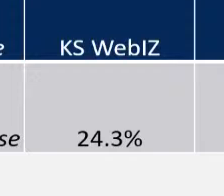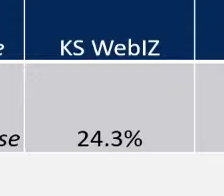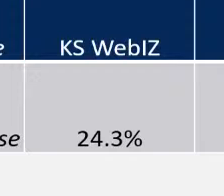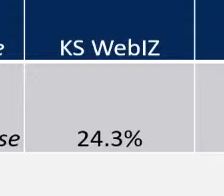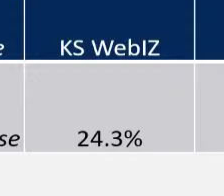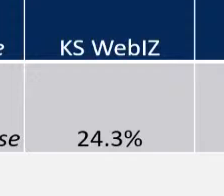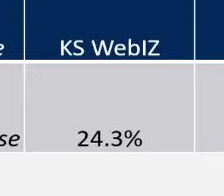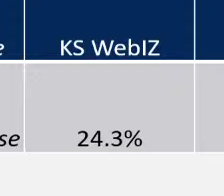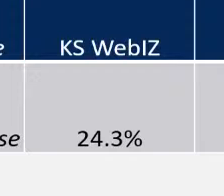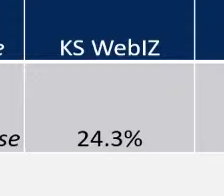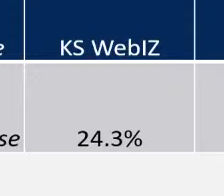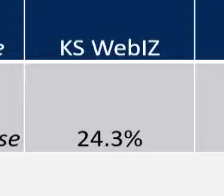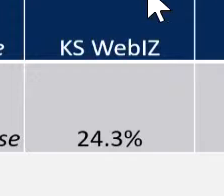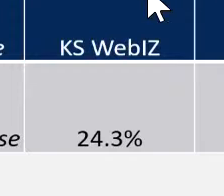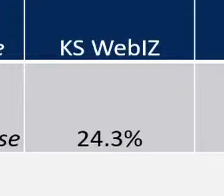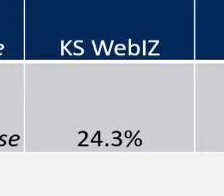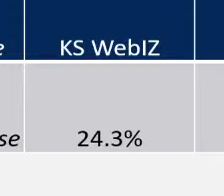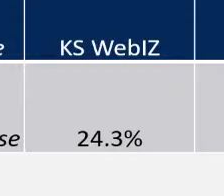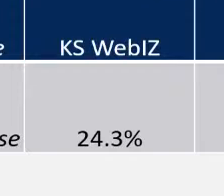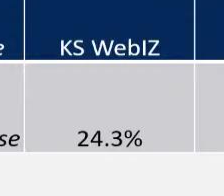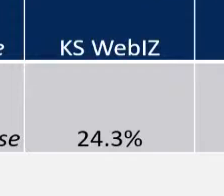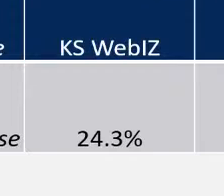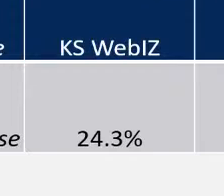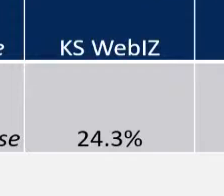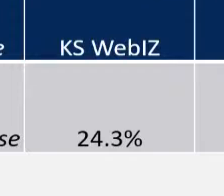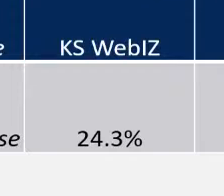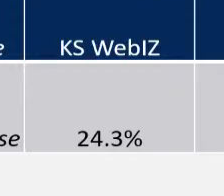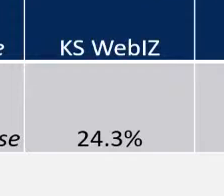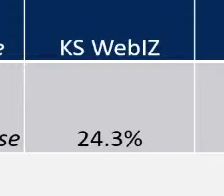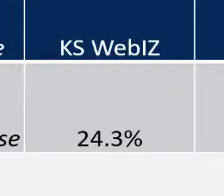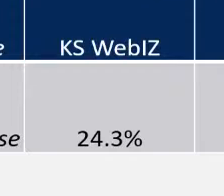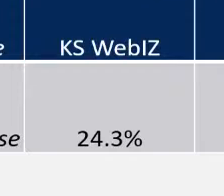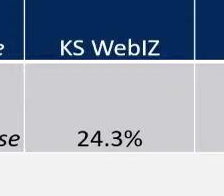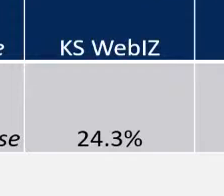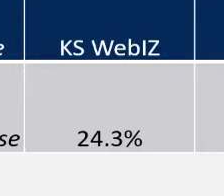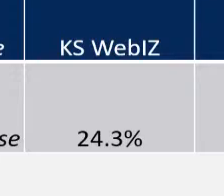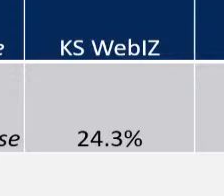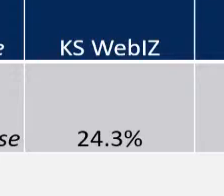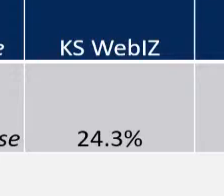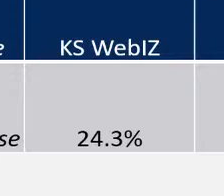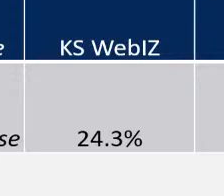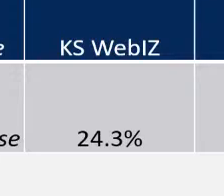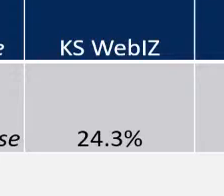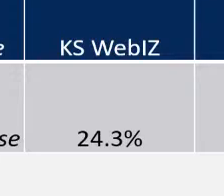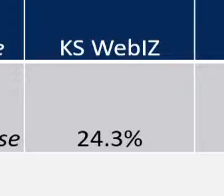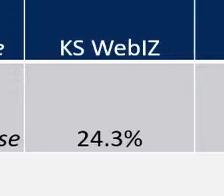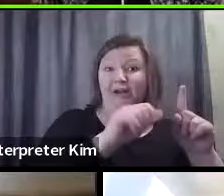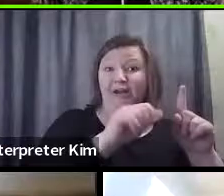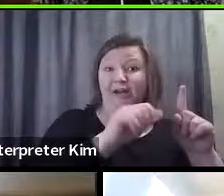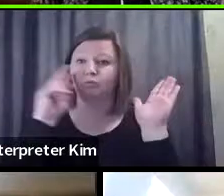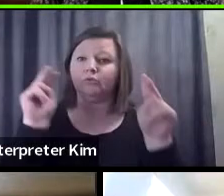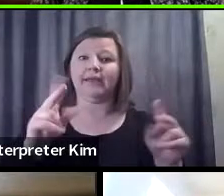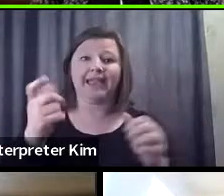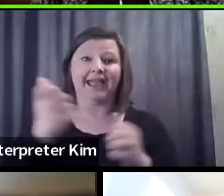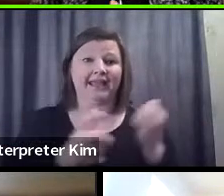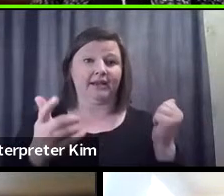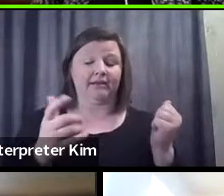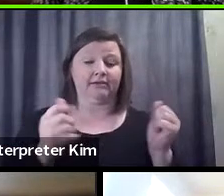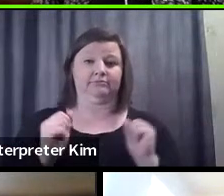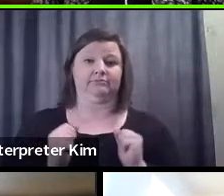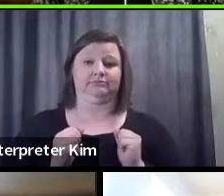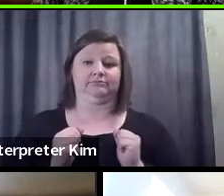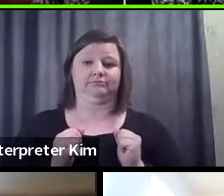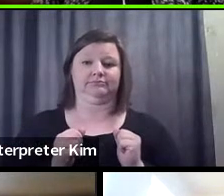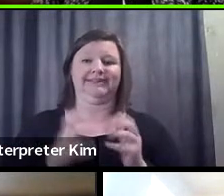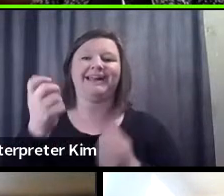offer to work with us and adjust the data we look at. Does anybody have any questions that they want to ask now? And you